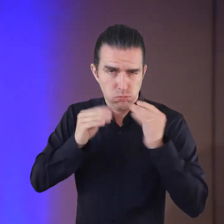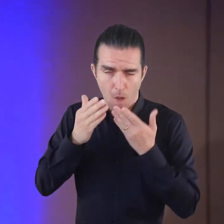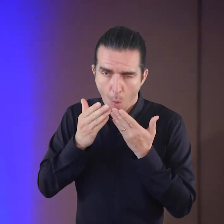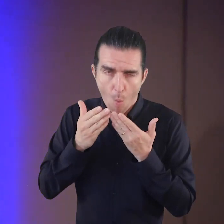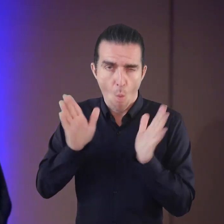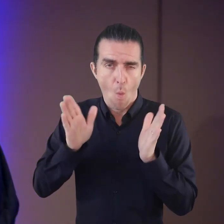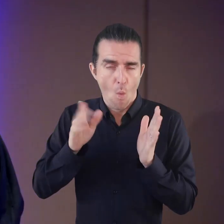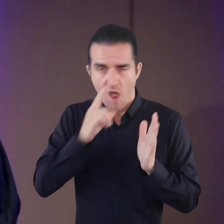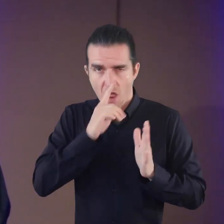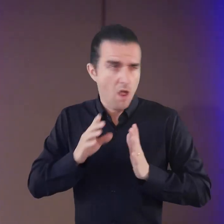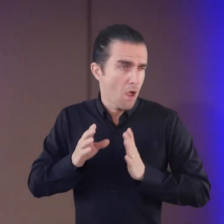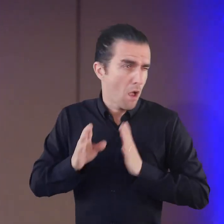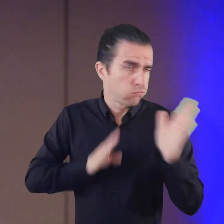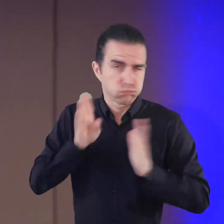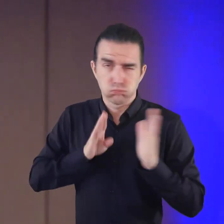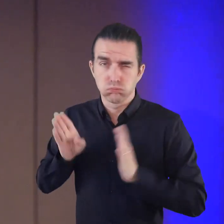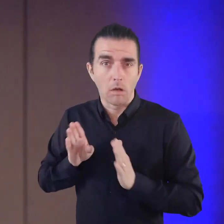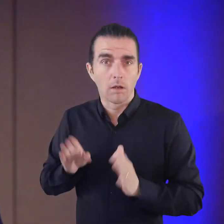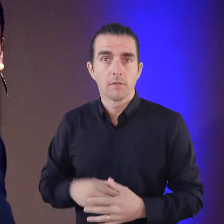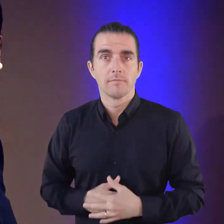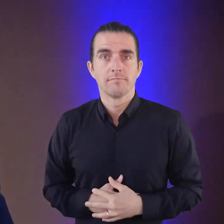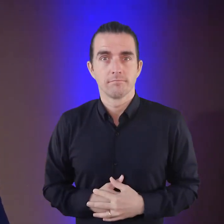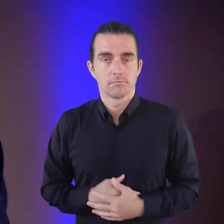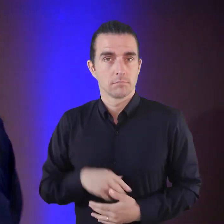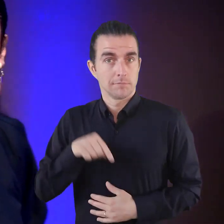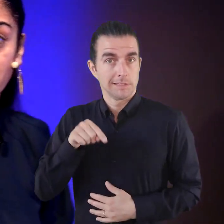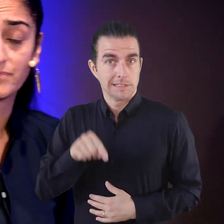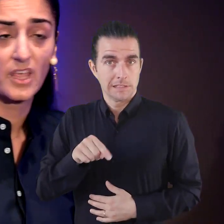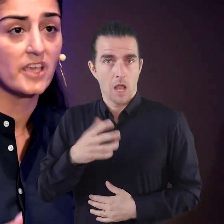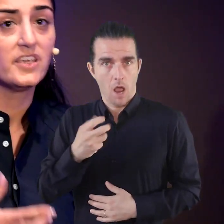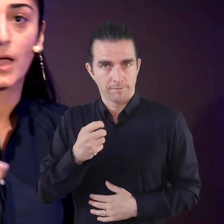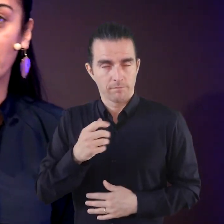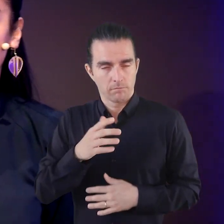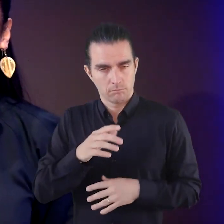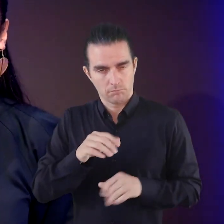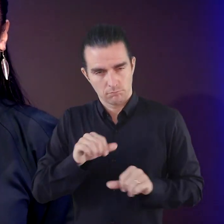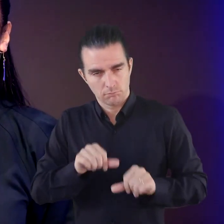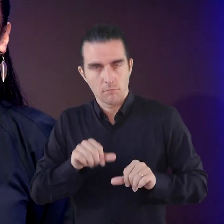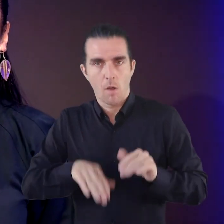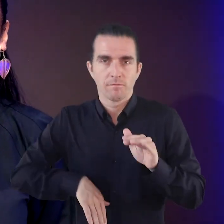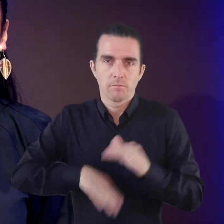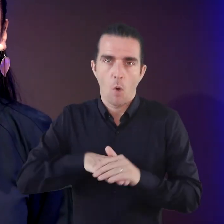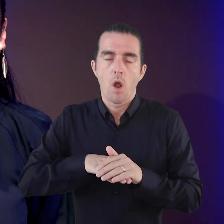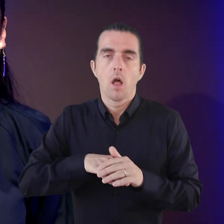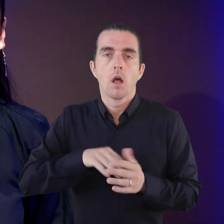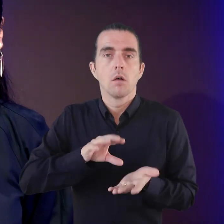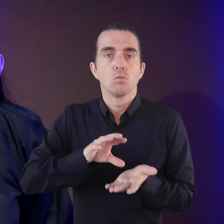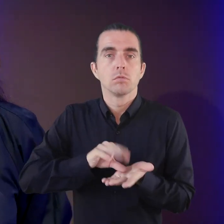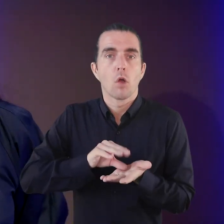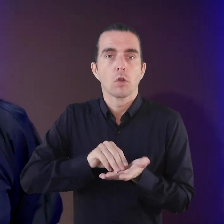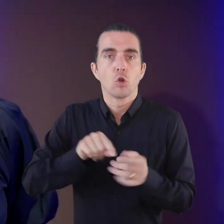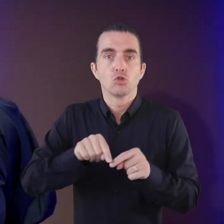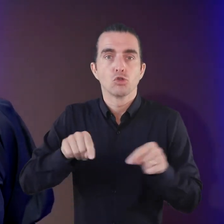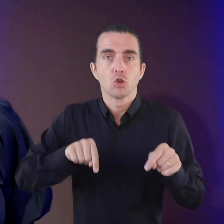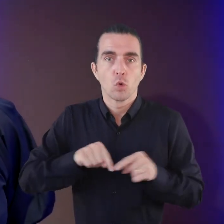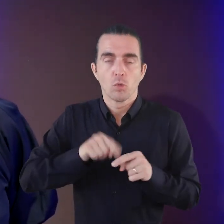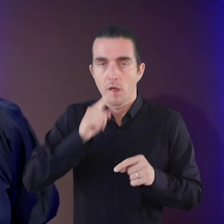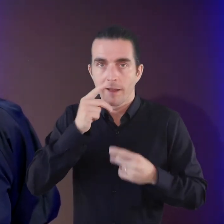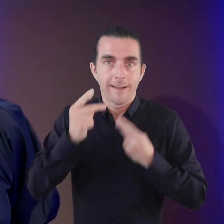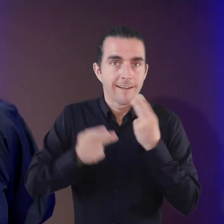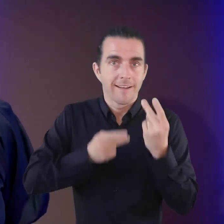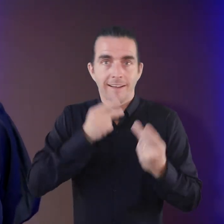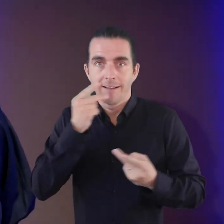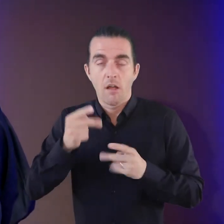The youth centre had a fully equipped recording studio. Young people could come and go freely. For